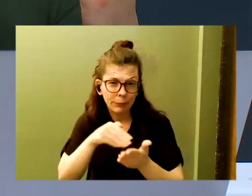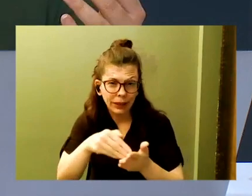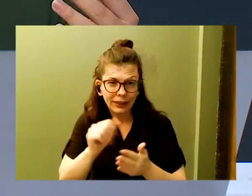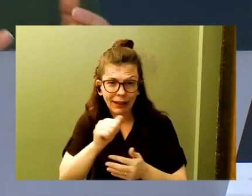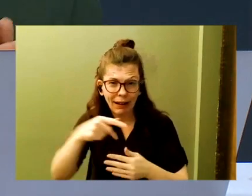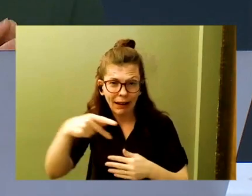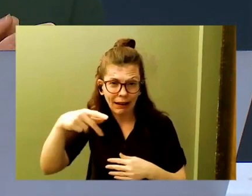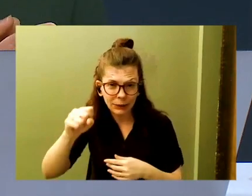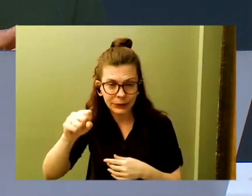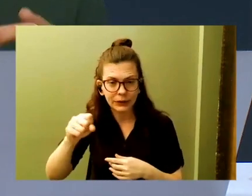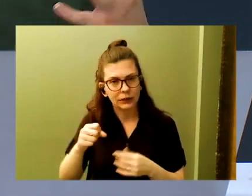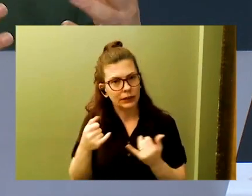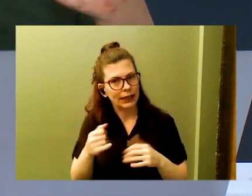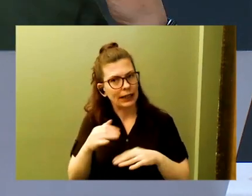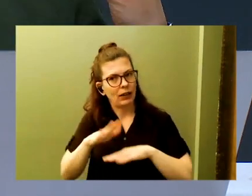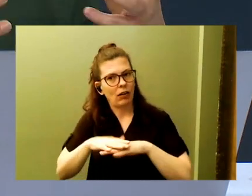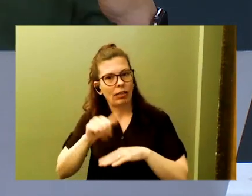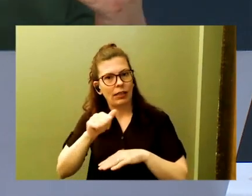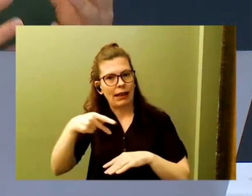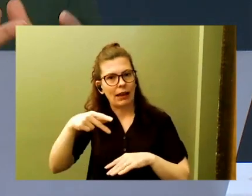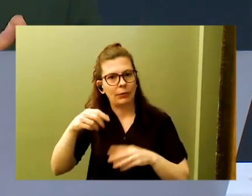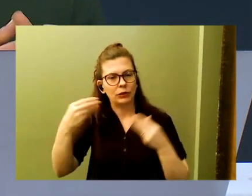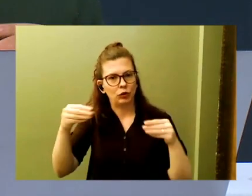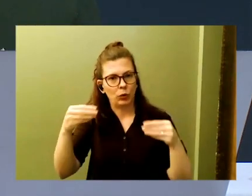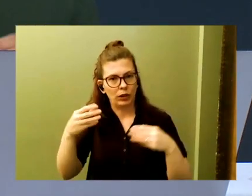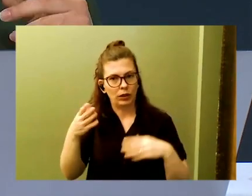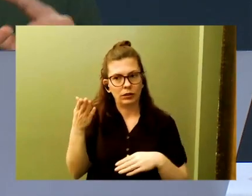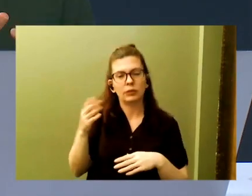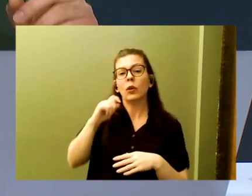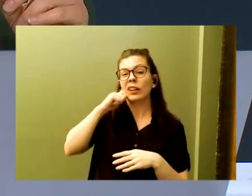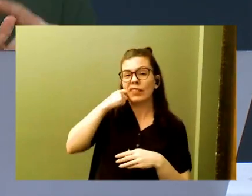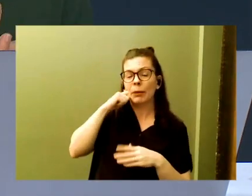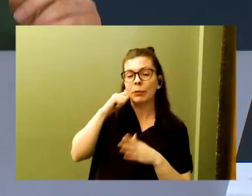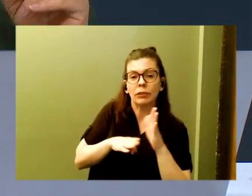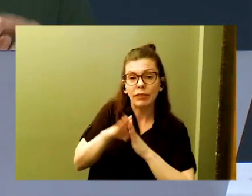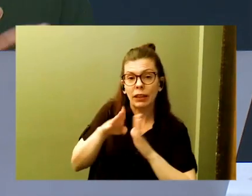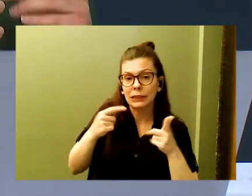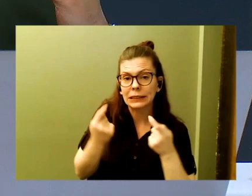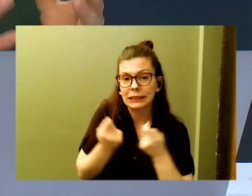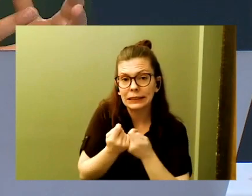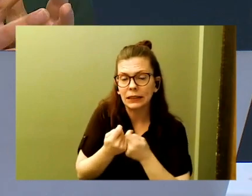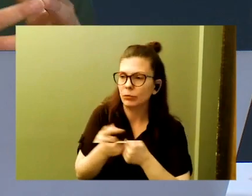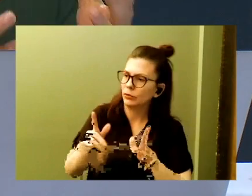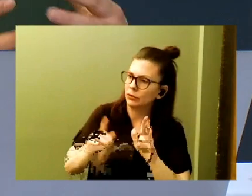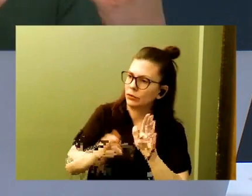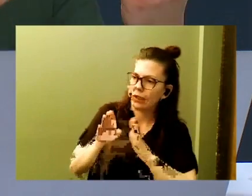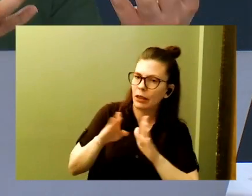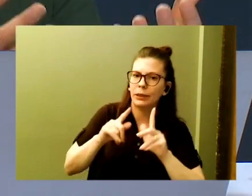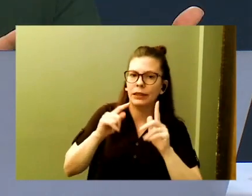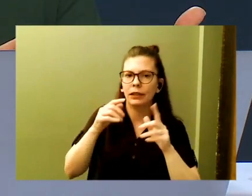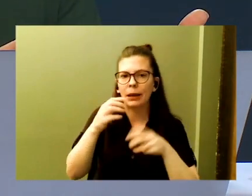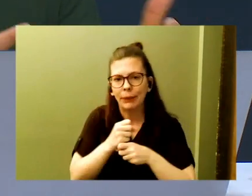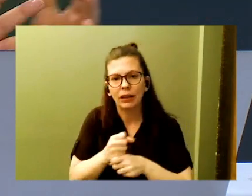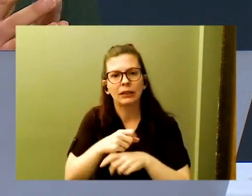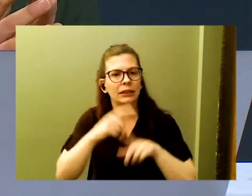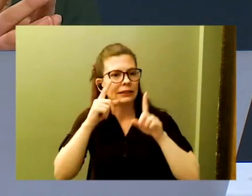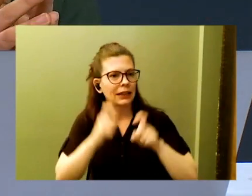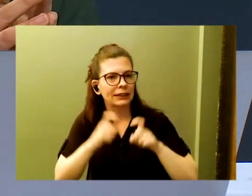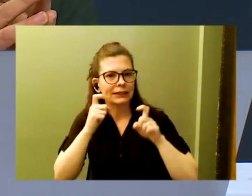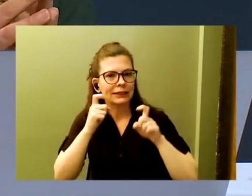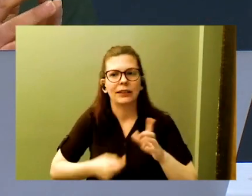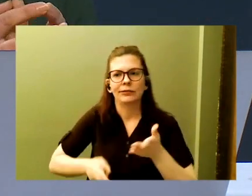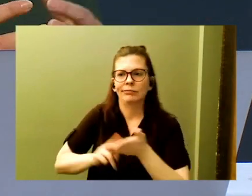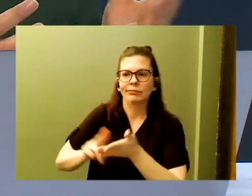today on the App Store. Like all these Apple development teams, like developing, building, testing, and signing apps for